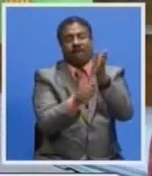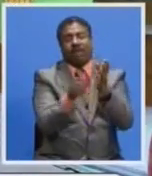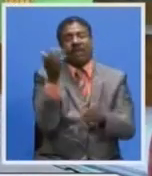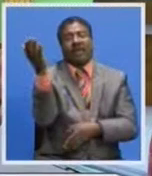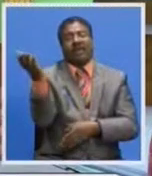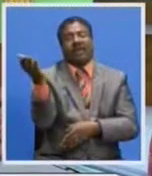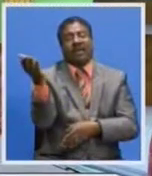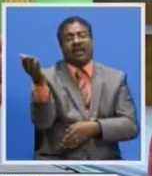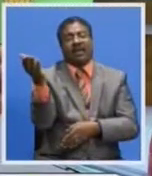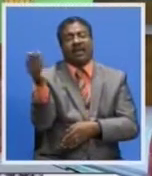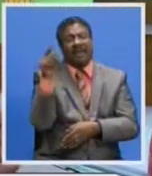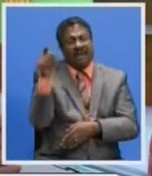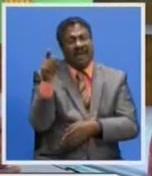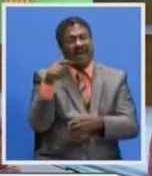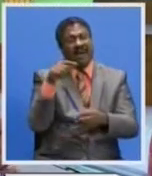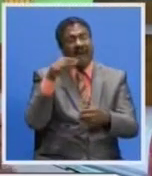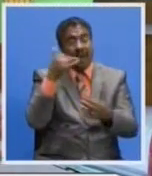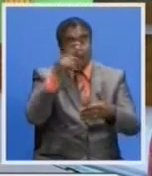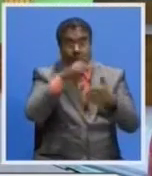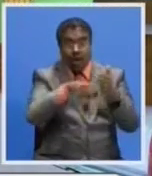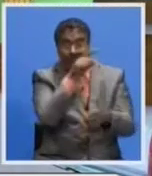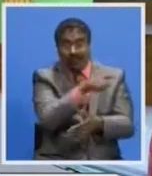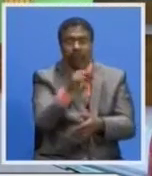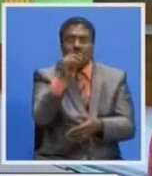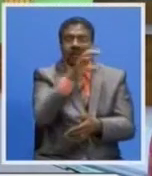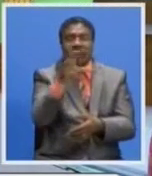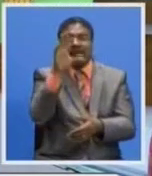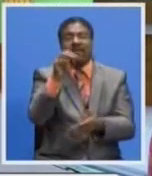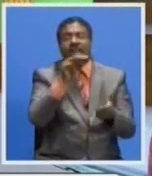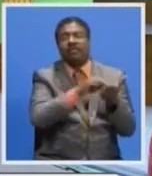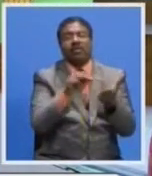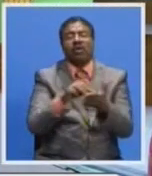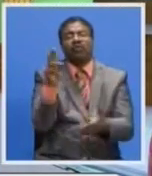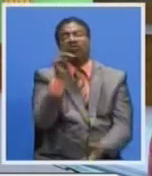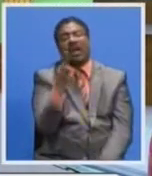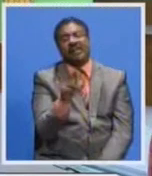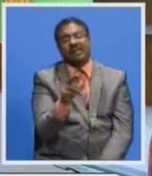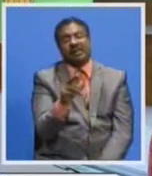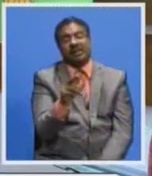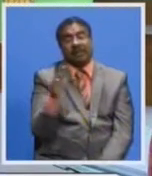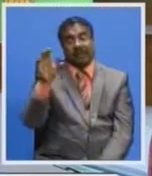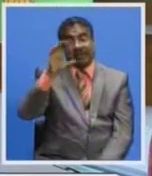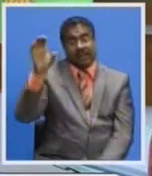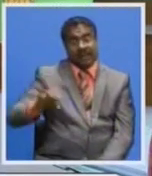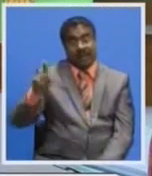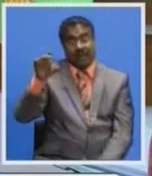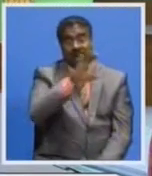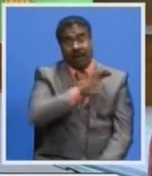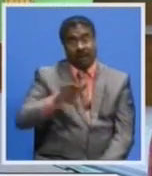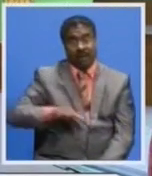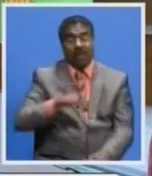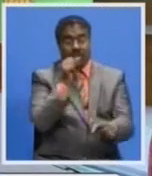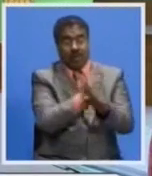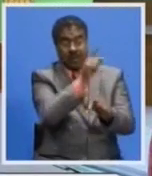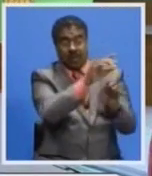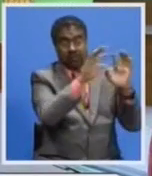talked about of $150 million, where the contractor is China Civil, is completed.